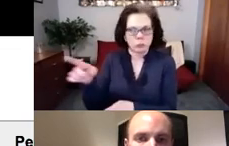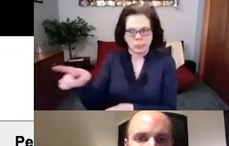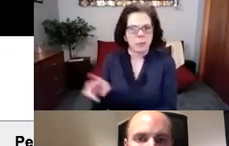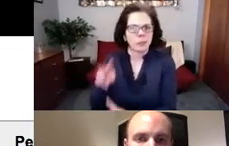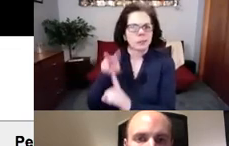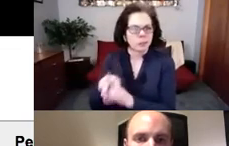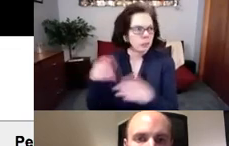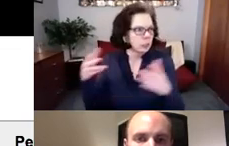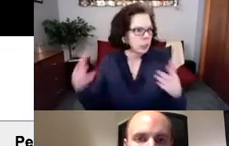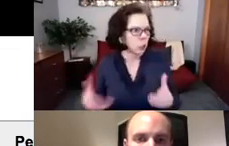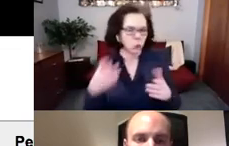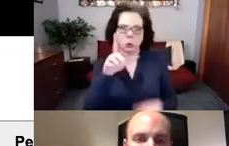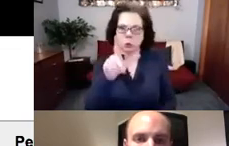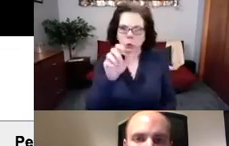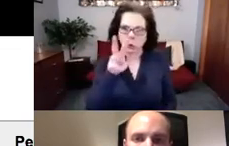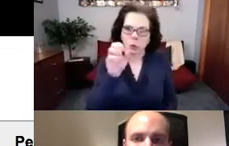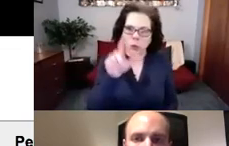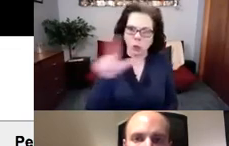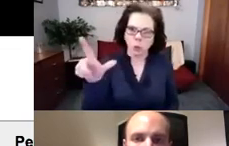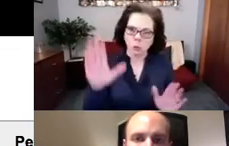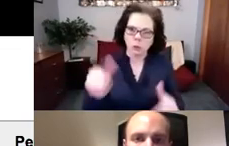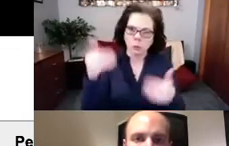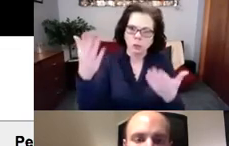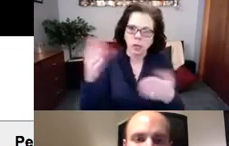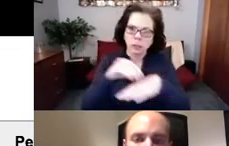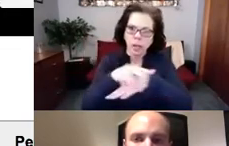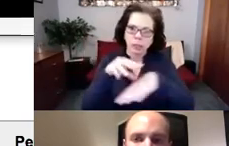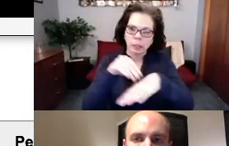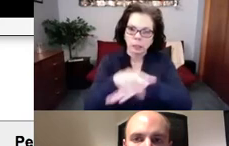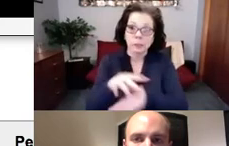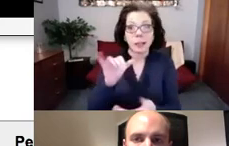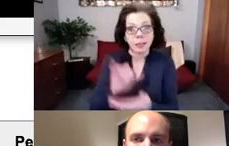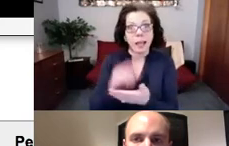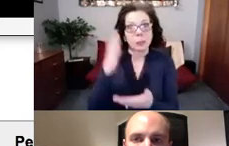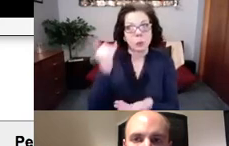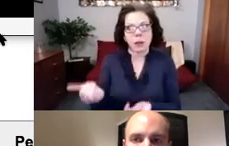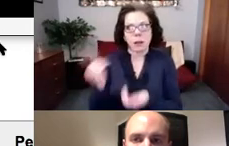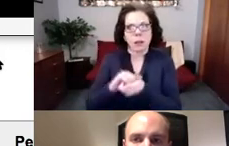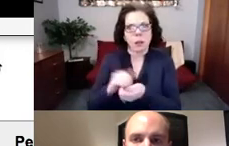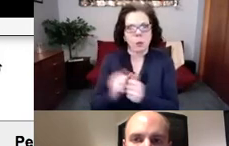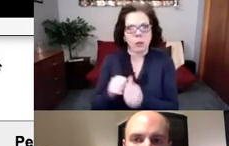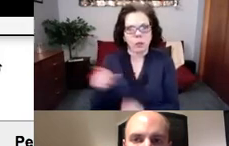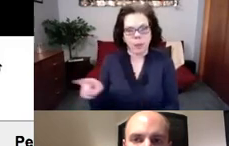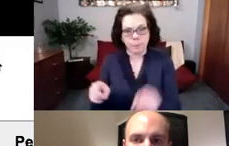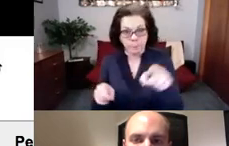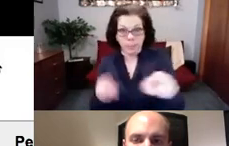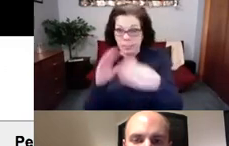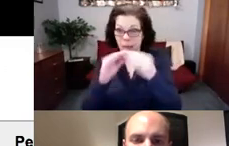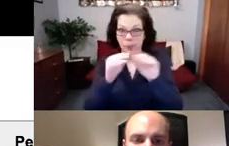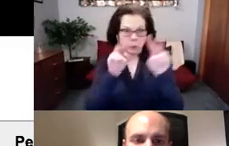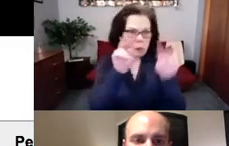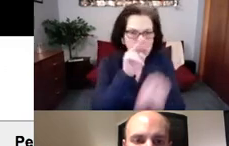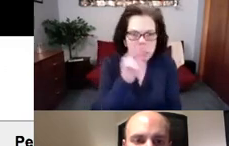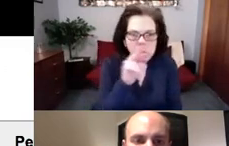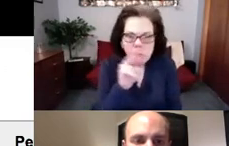Lowell to help provide that guidance. So that's why we meet with the Lowell Board of Health. So they look at all of these data points, all of the